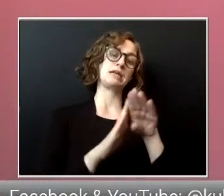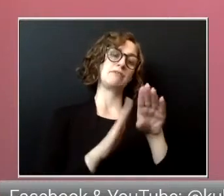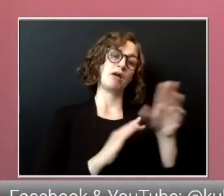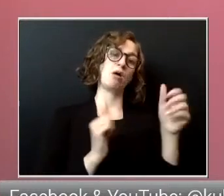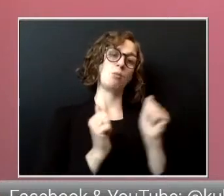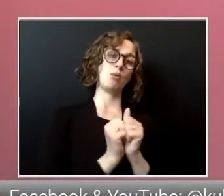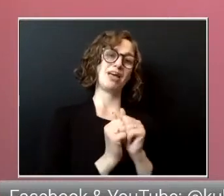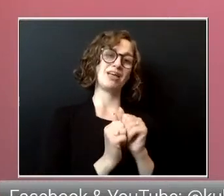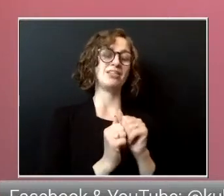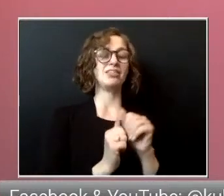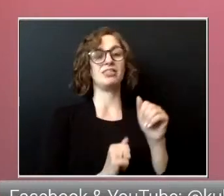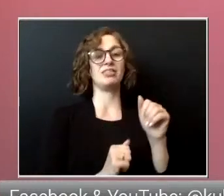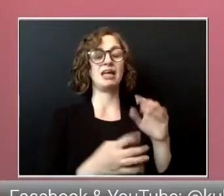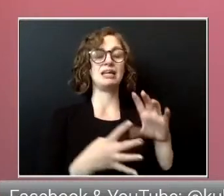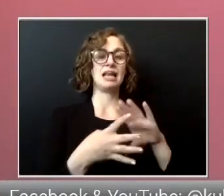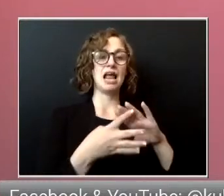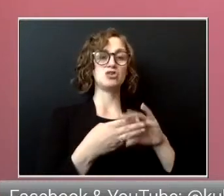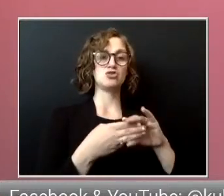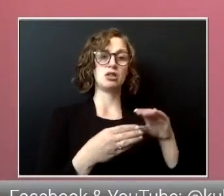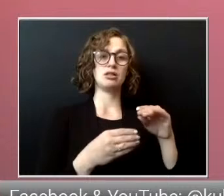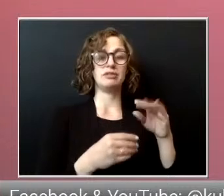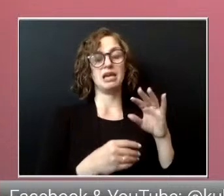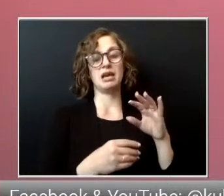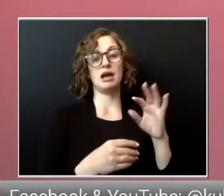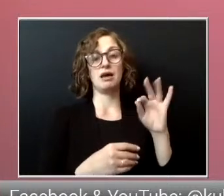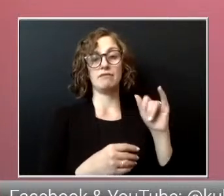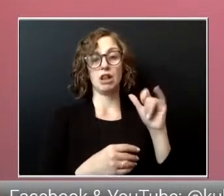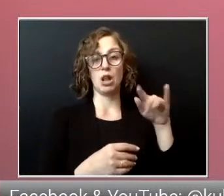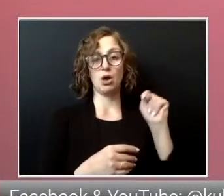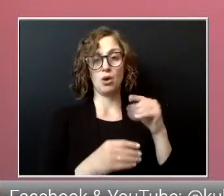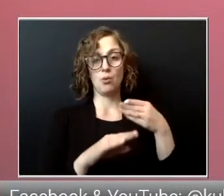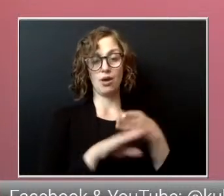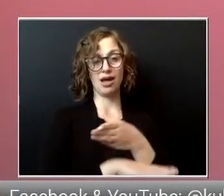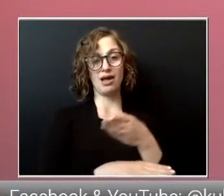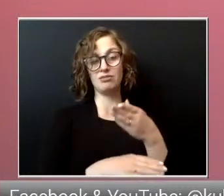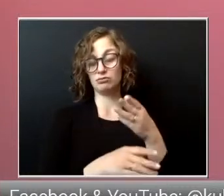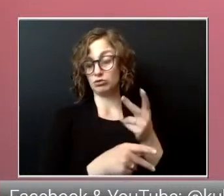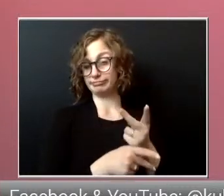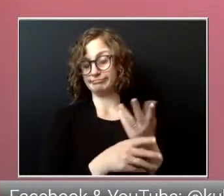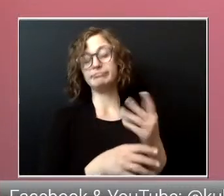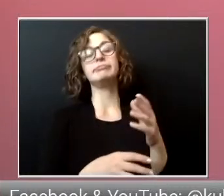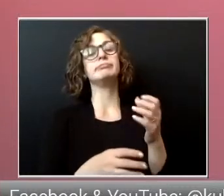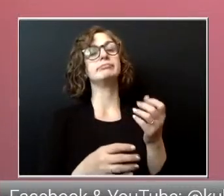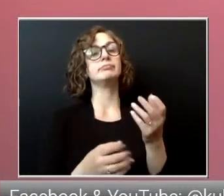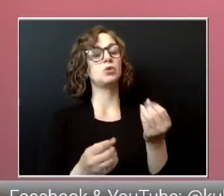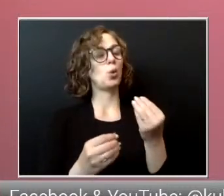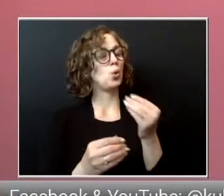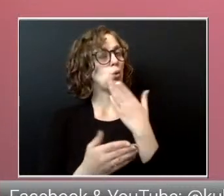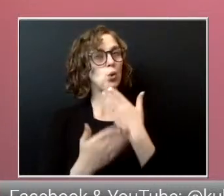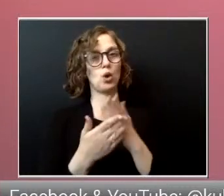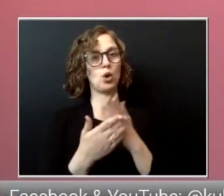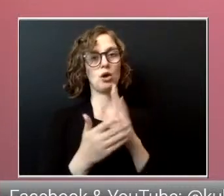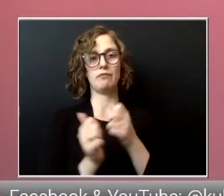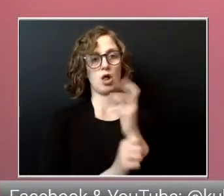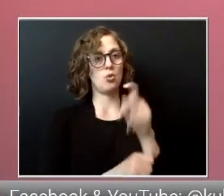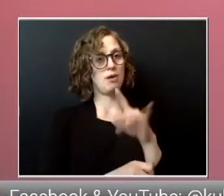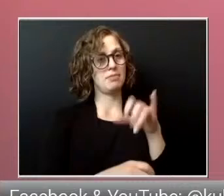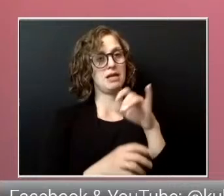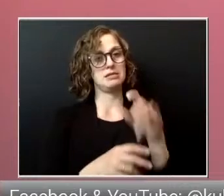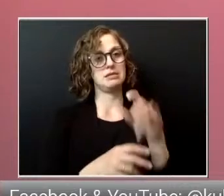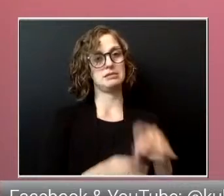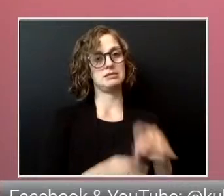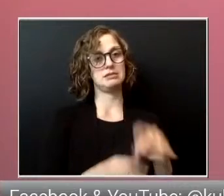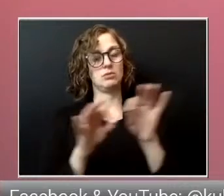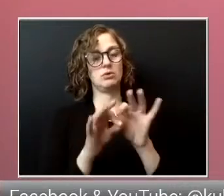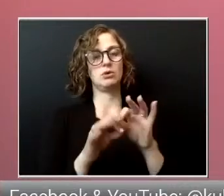it's important to maintain good care and follow-up. One of the key points in life is